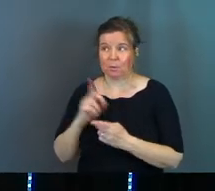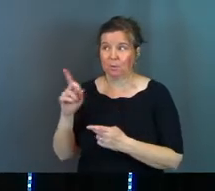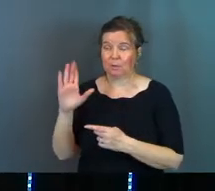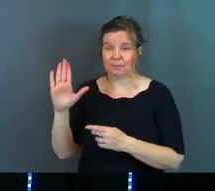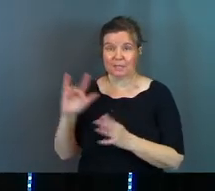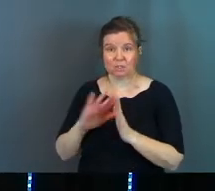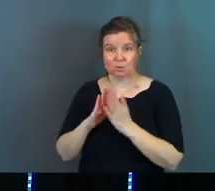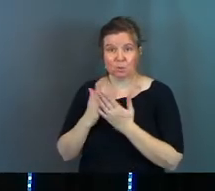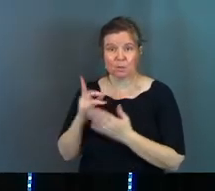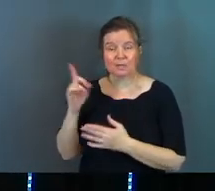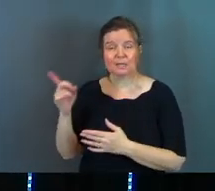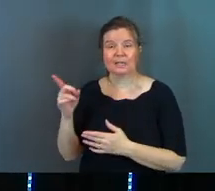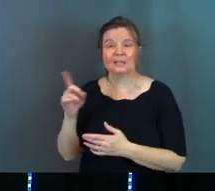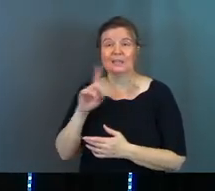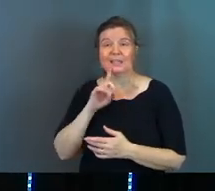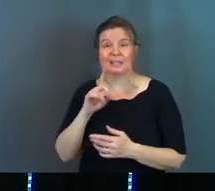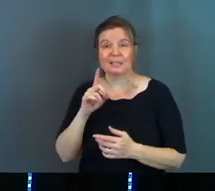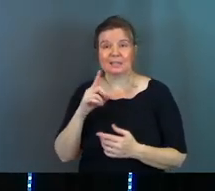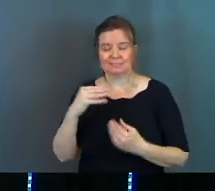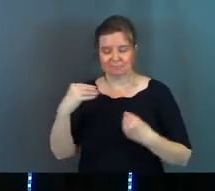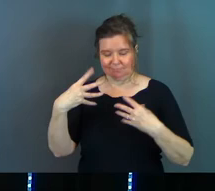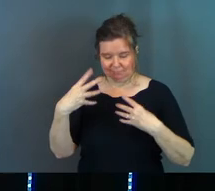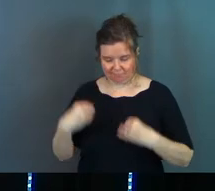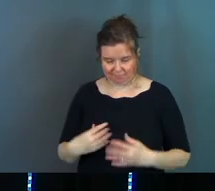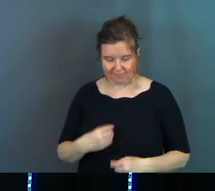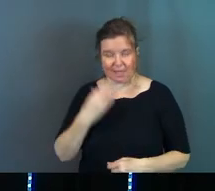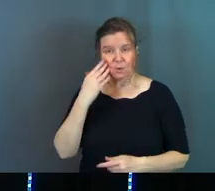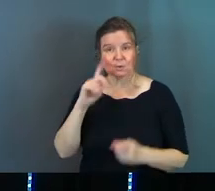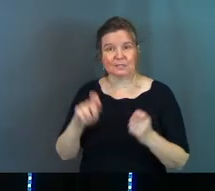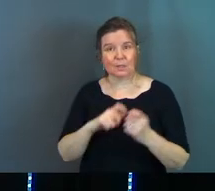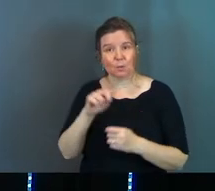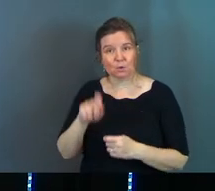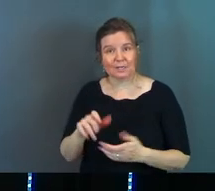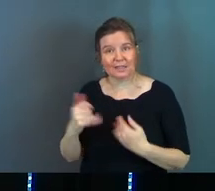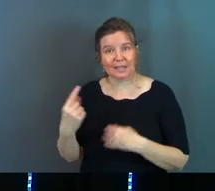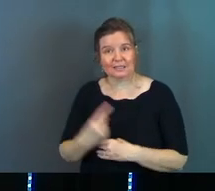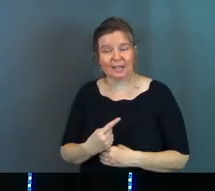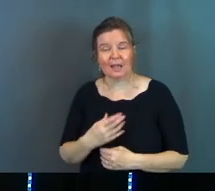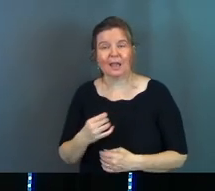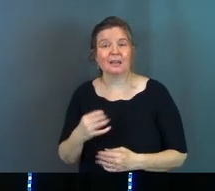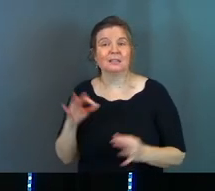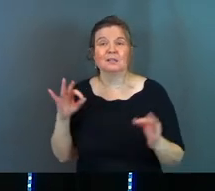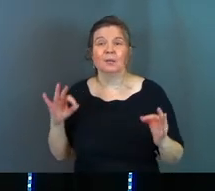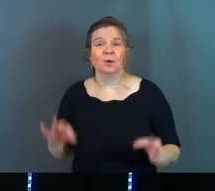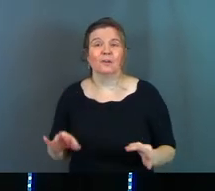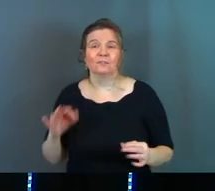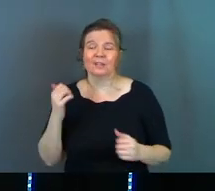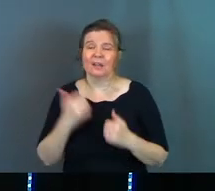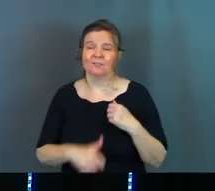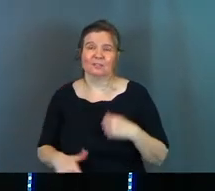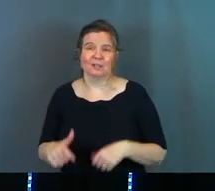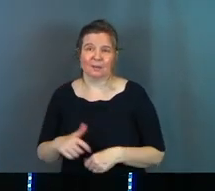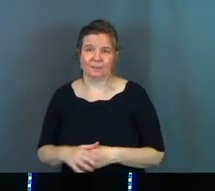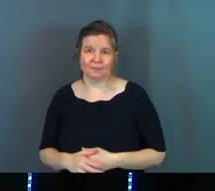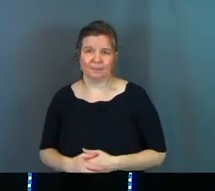him in his word, he x-rays you and knows exactly what you need that day. And it's perfect every